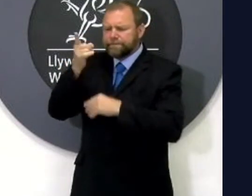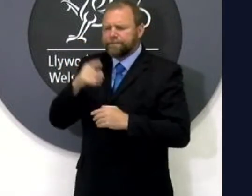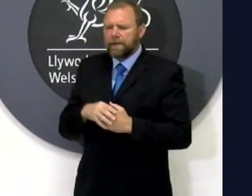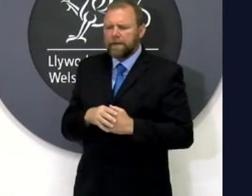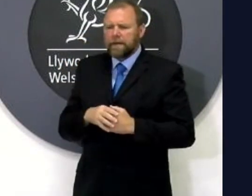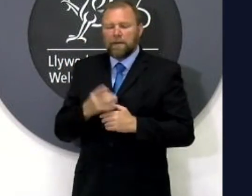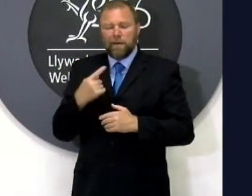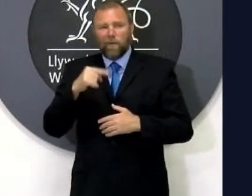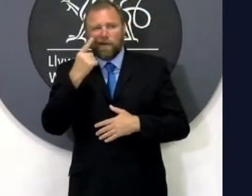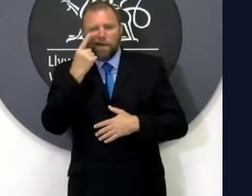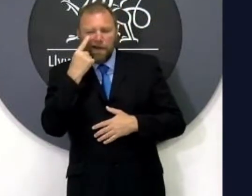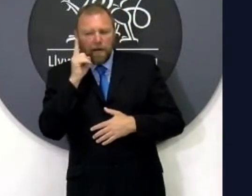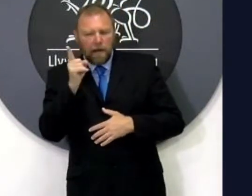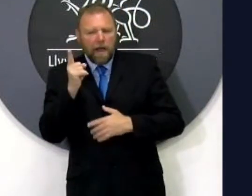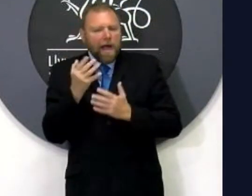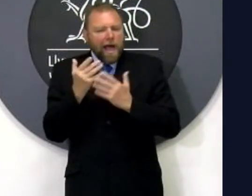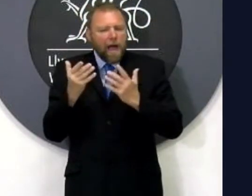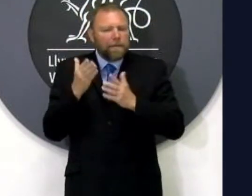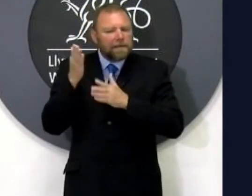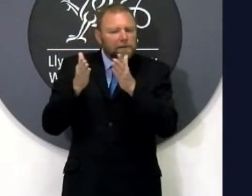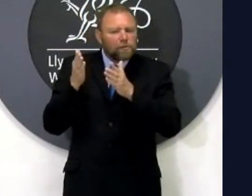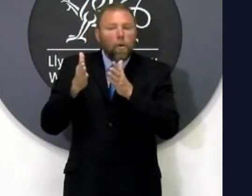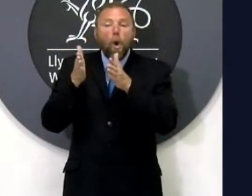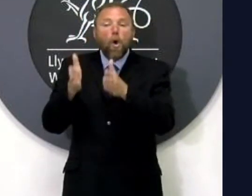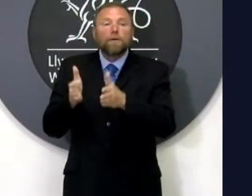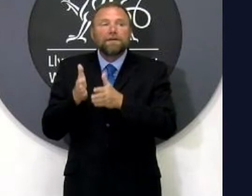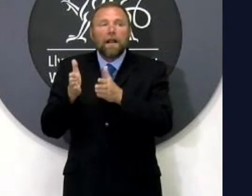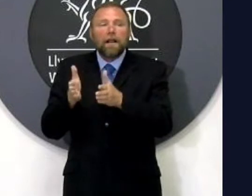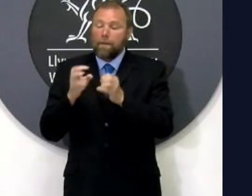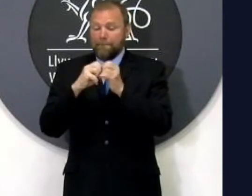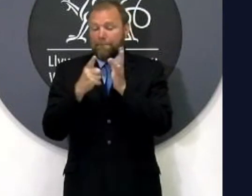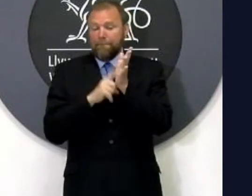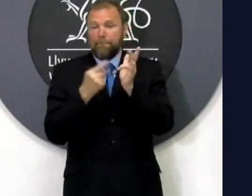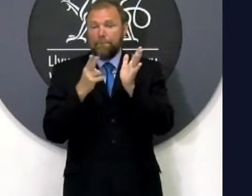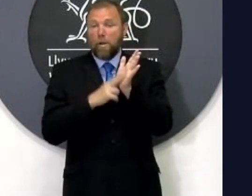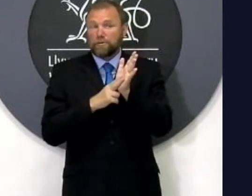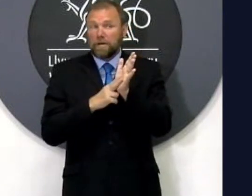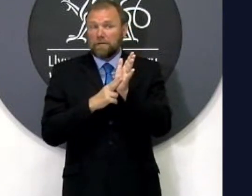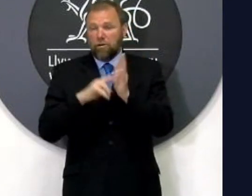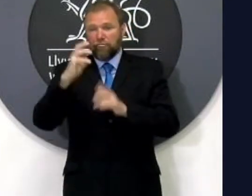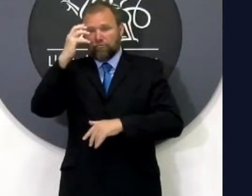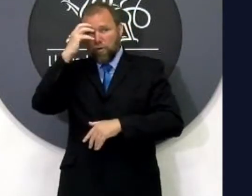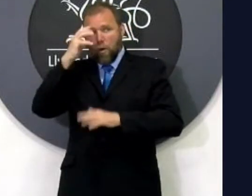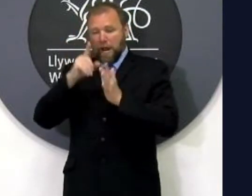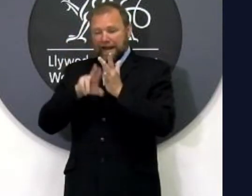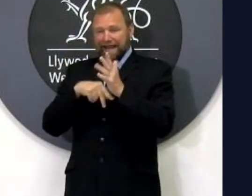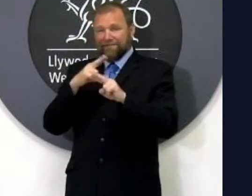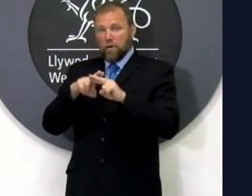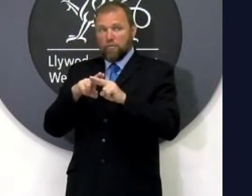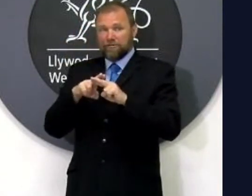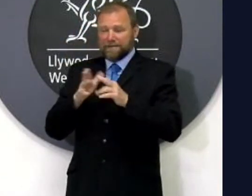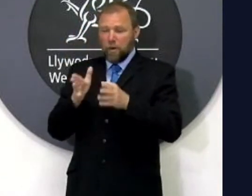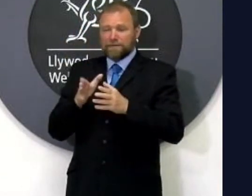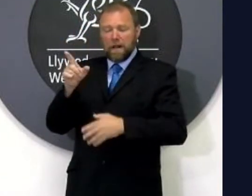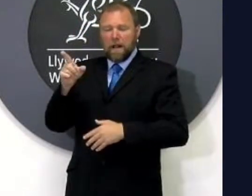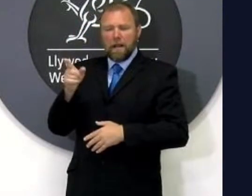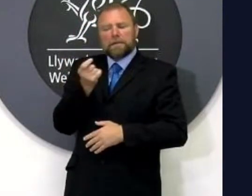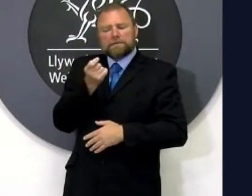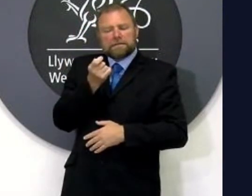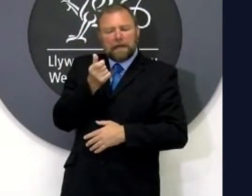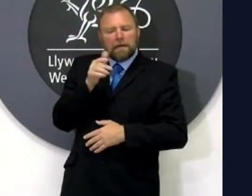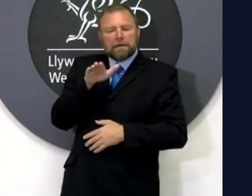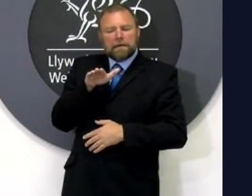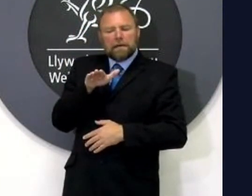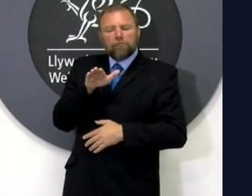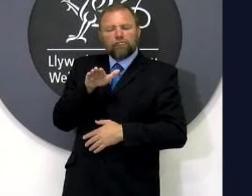closely the hospitalisation rates, particularly in Bolton Royal Infirmary, where there has been a slight increase, but not a massive increase. We're not seeing in